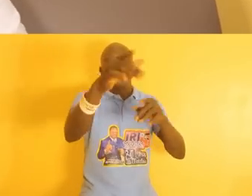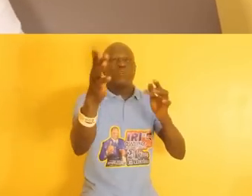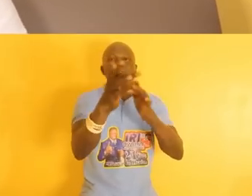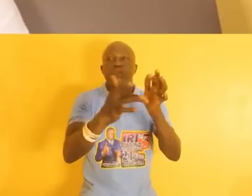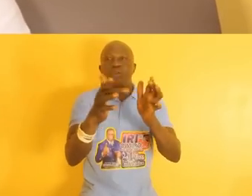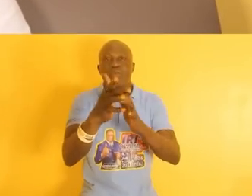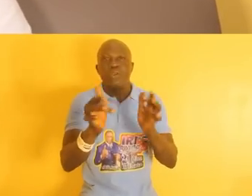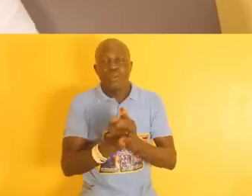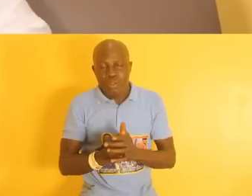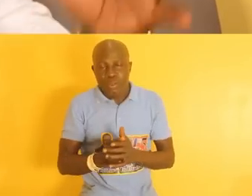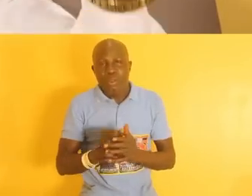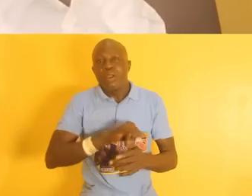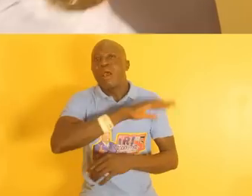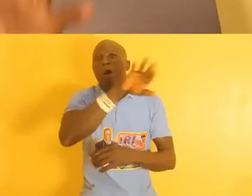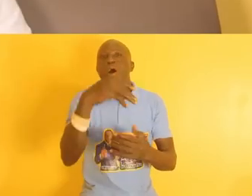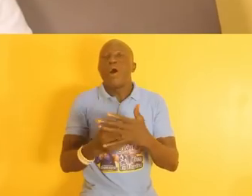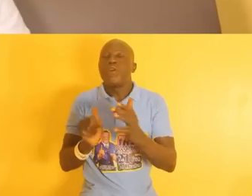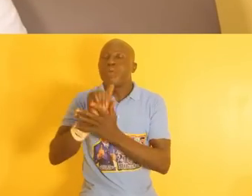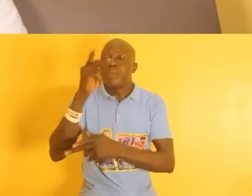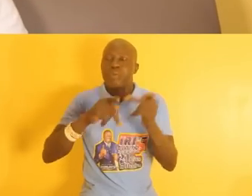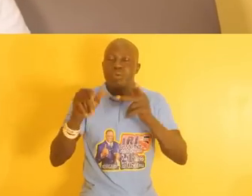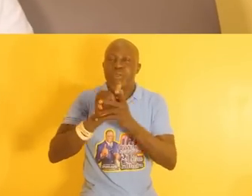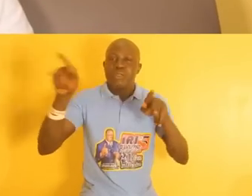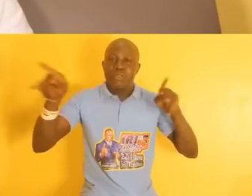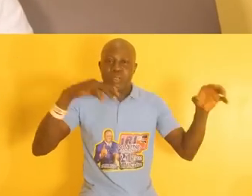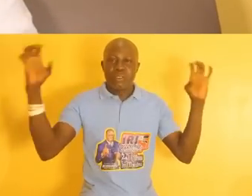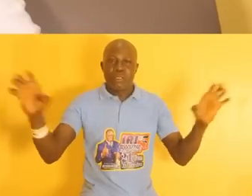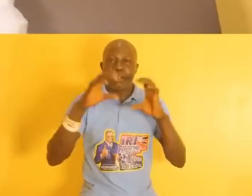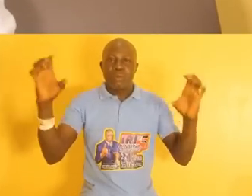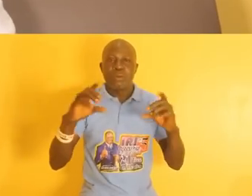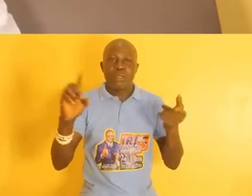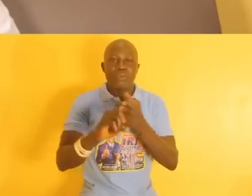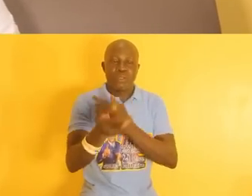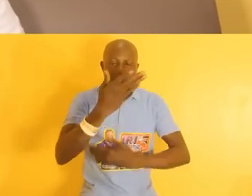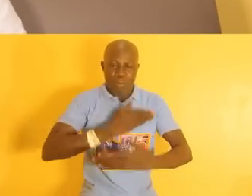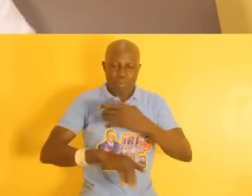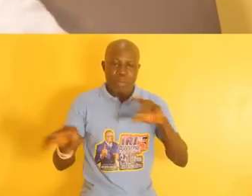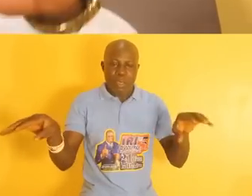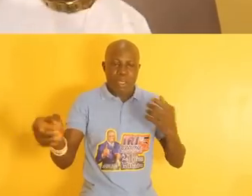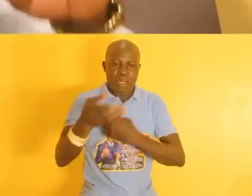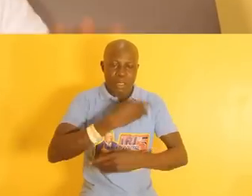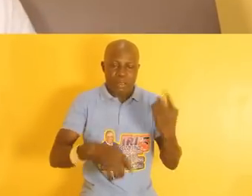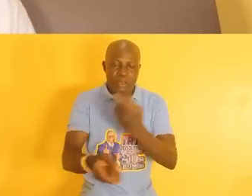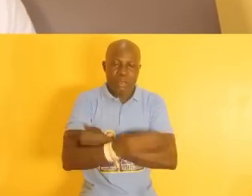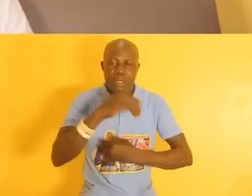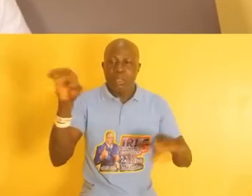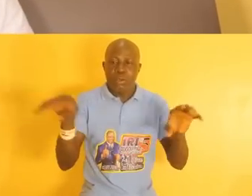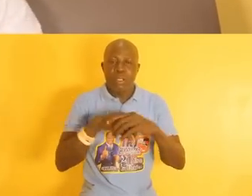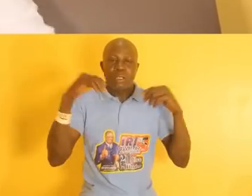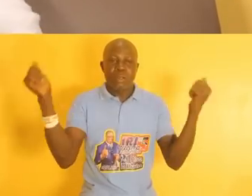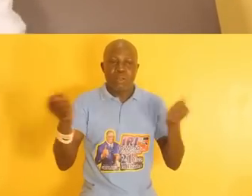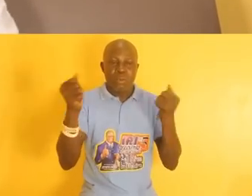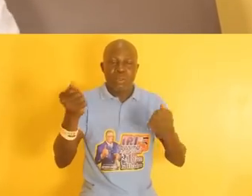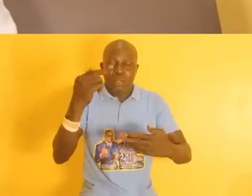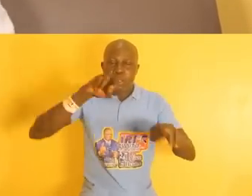God bless you up today. Gbogbo e te saye lojo oni. All the celebrants of today. Bi ojo ibi. La birthday. Bi wedding anniversary. Wedding anniversary.